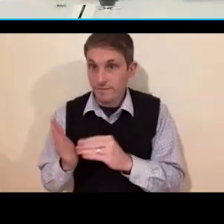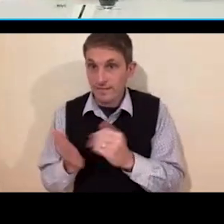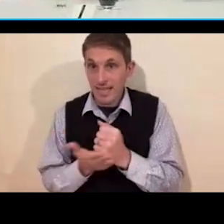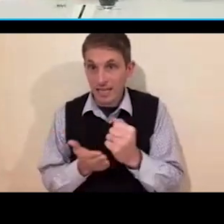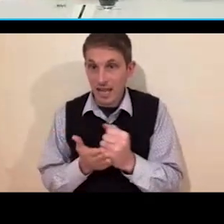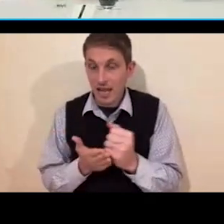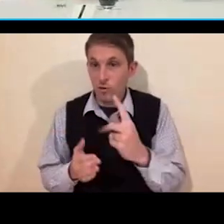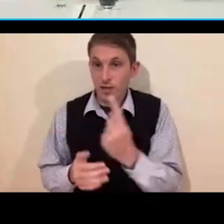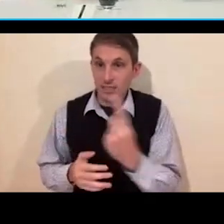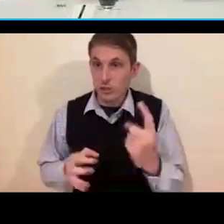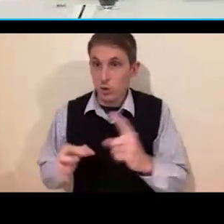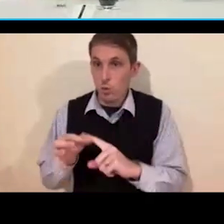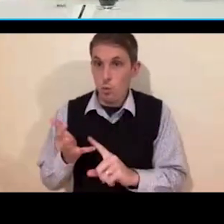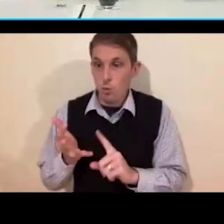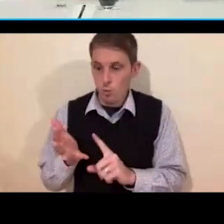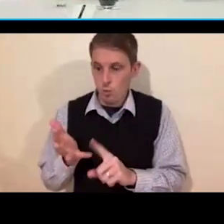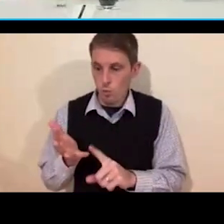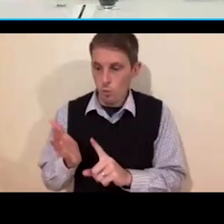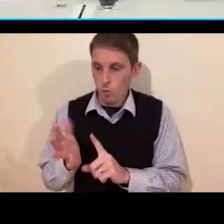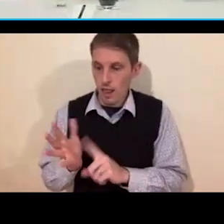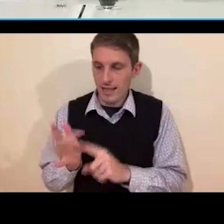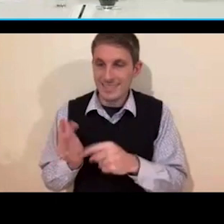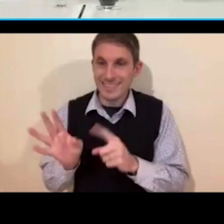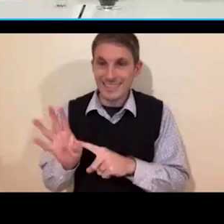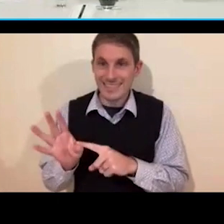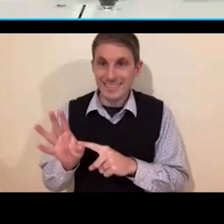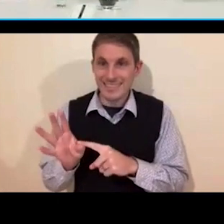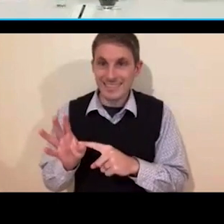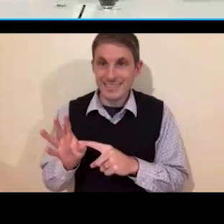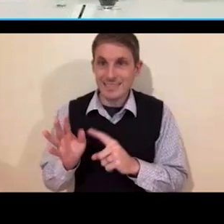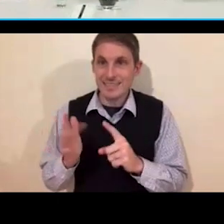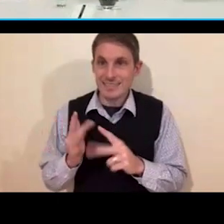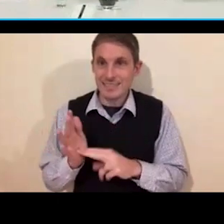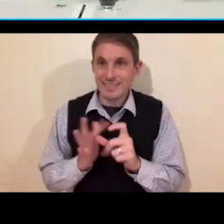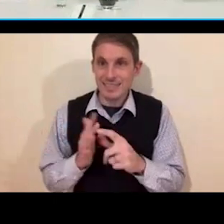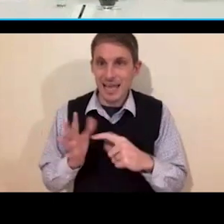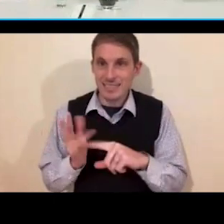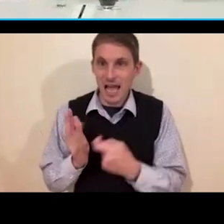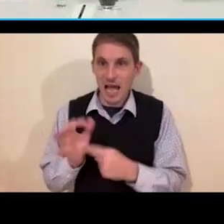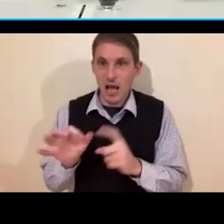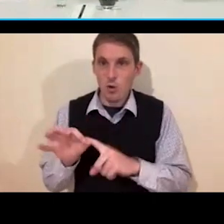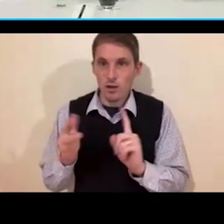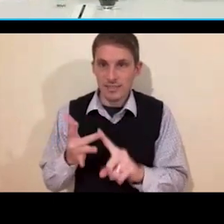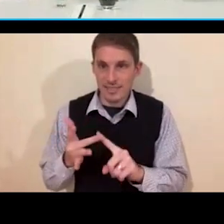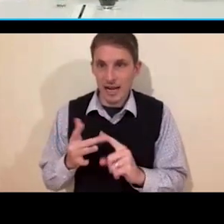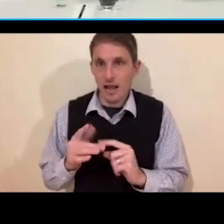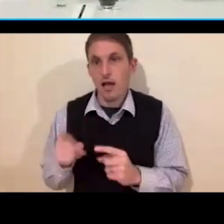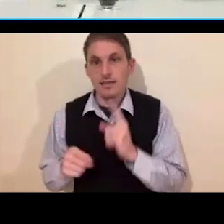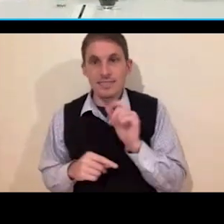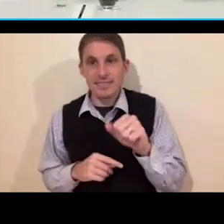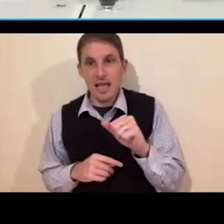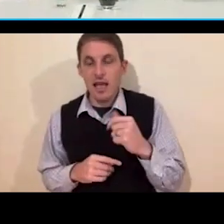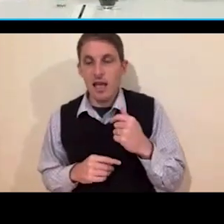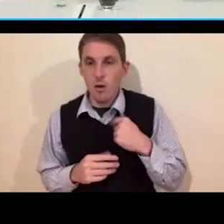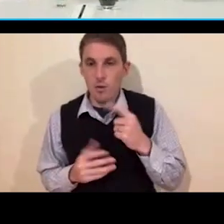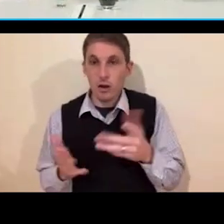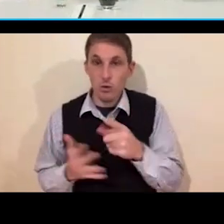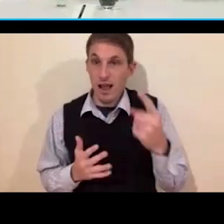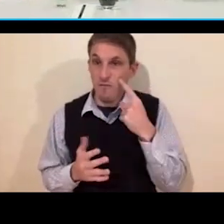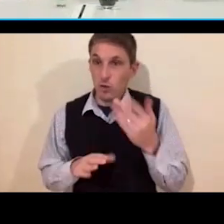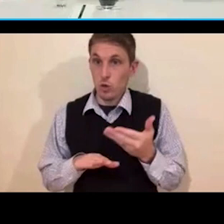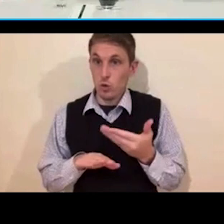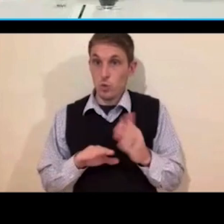quality indicator? Yeah, there are. So again, I'd encourage you to have a look at the newly